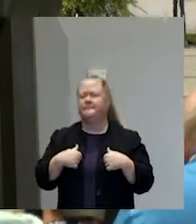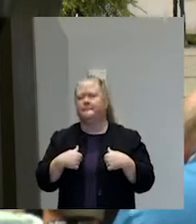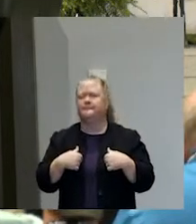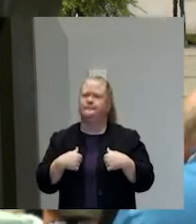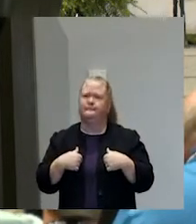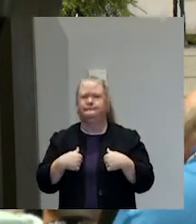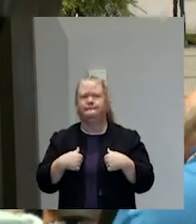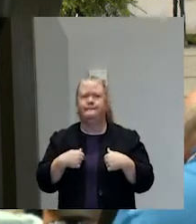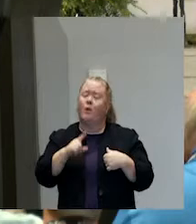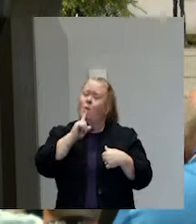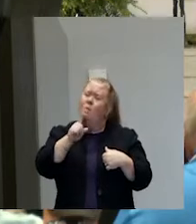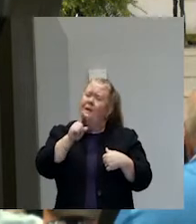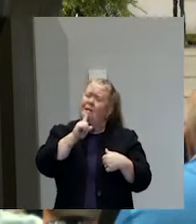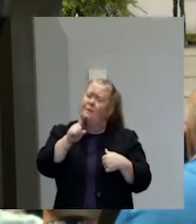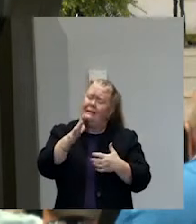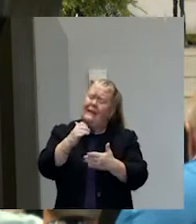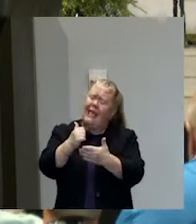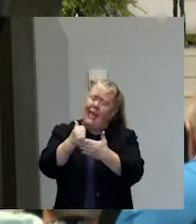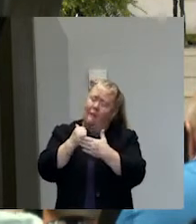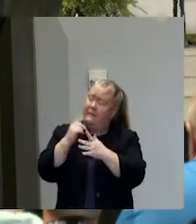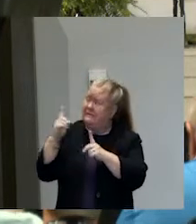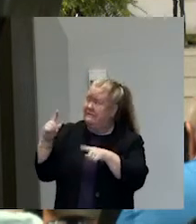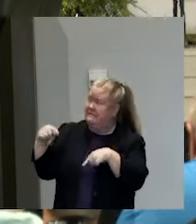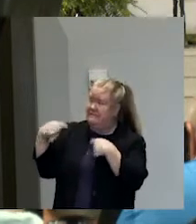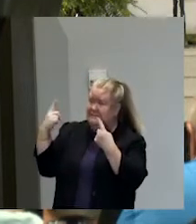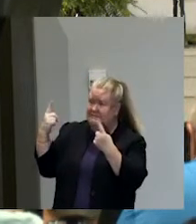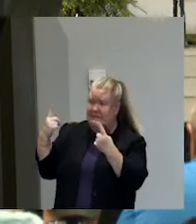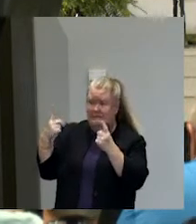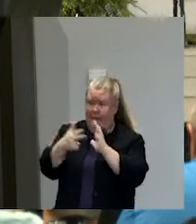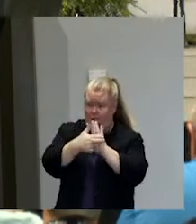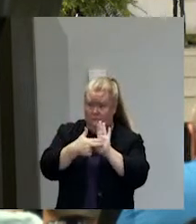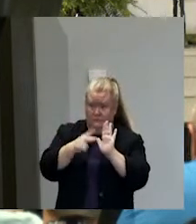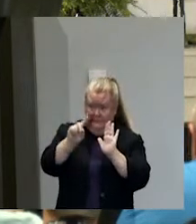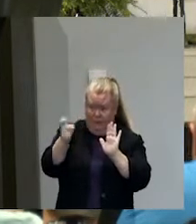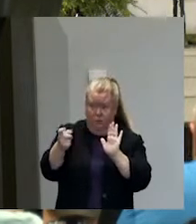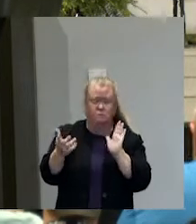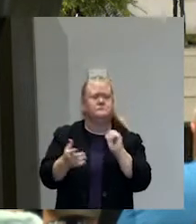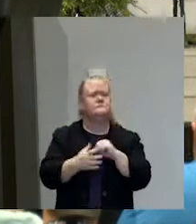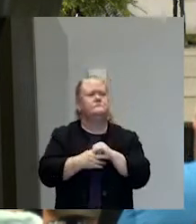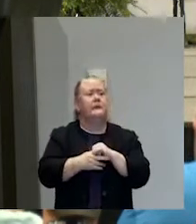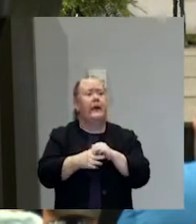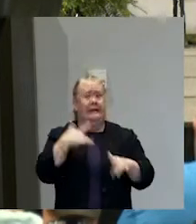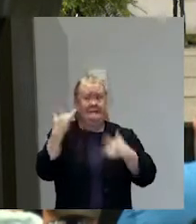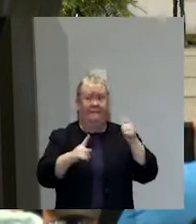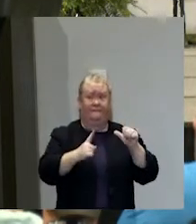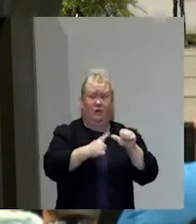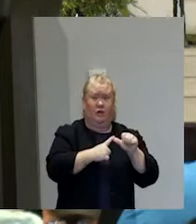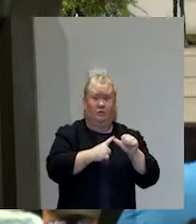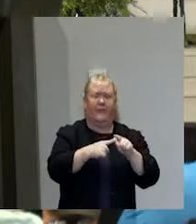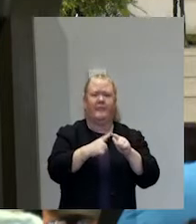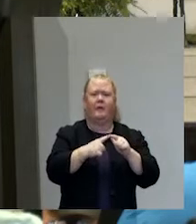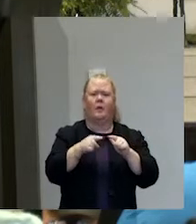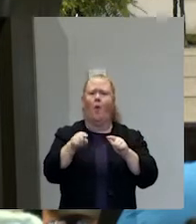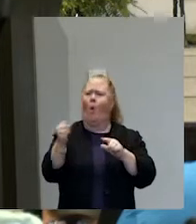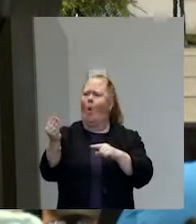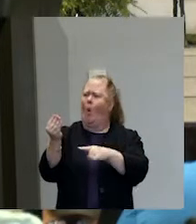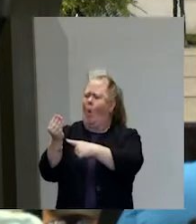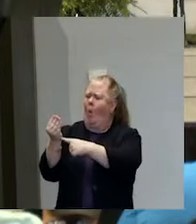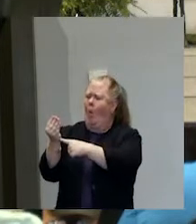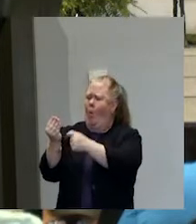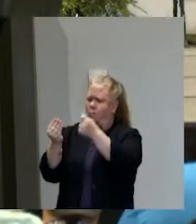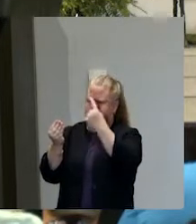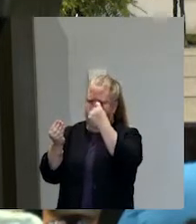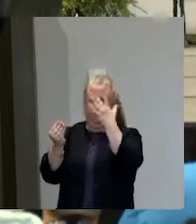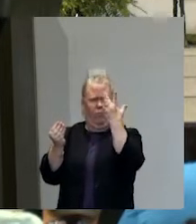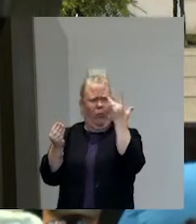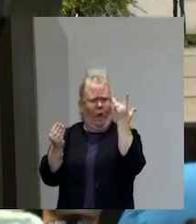what has really, really helped me since getting this autism diagnosis and then being excited at first of like, oh, this is why, this all makes sense, and then